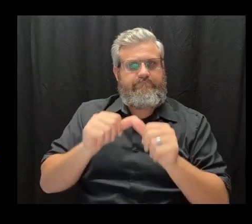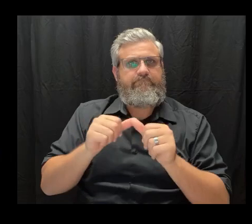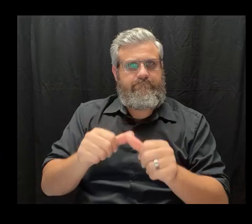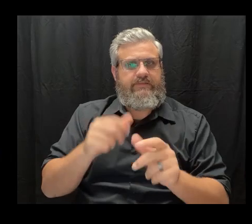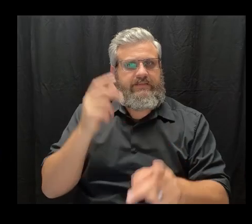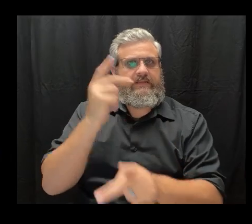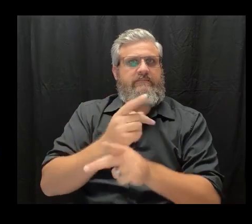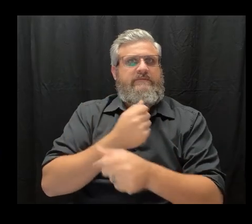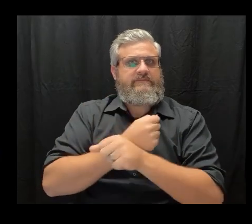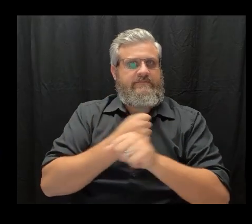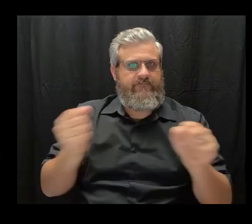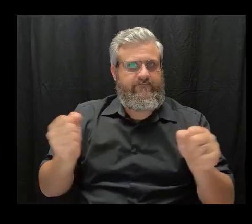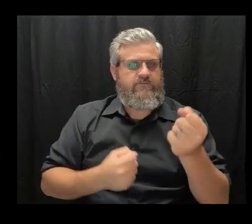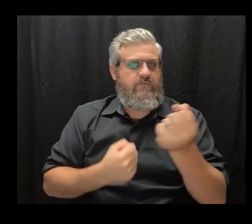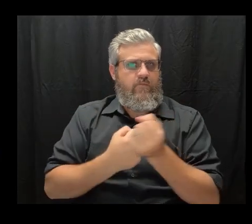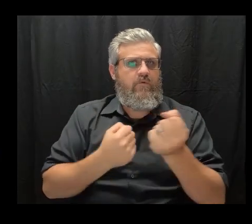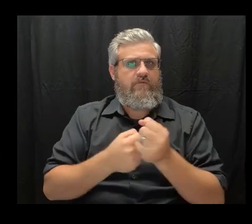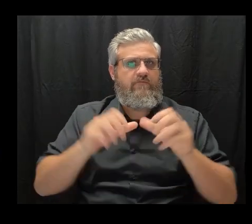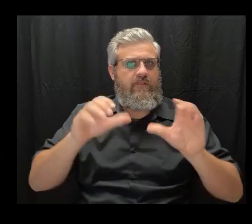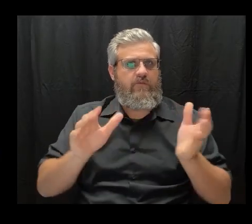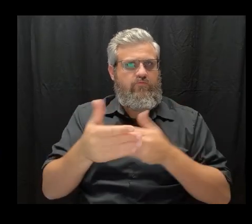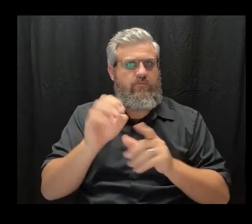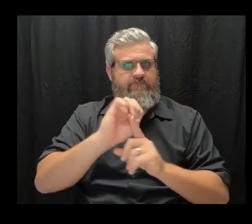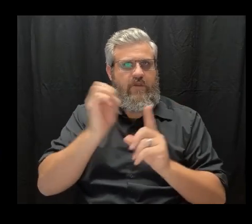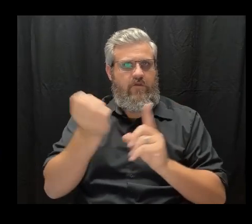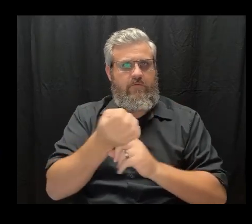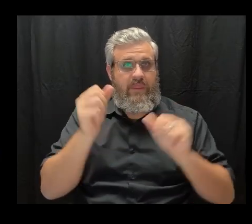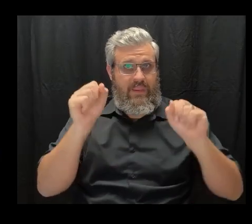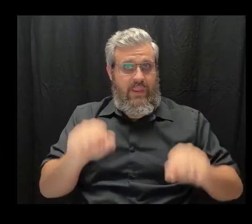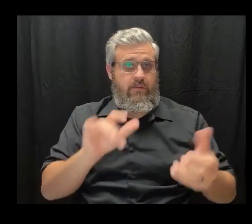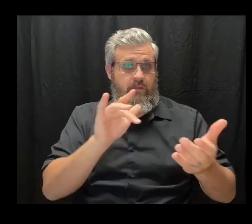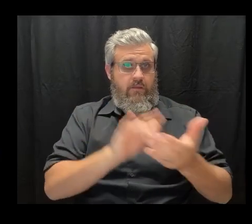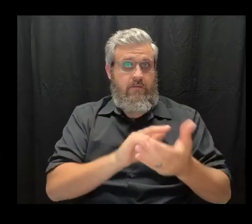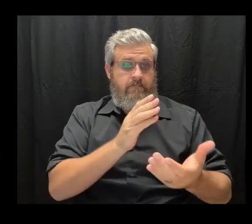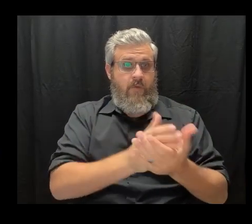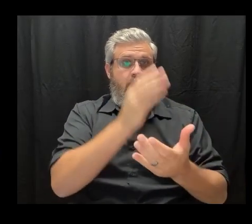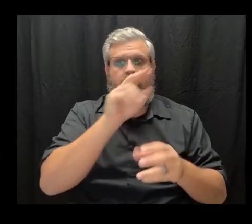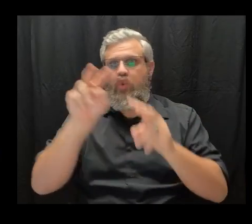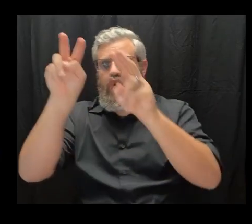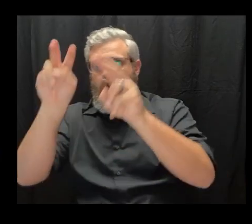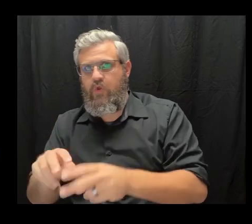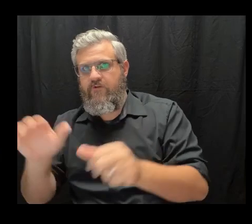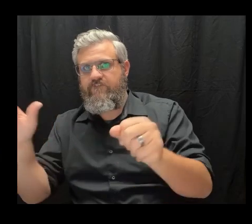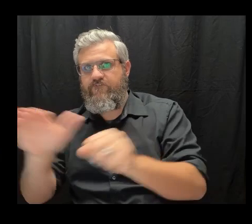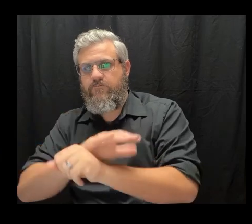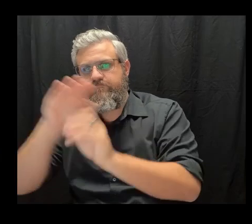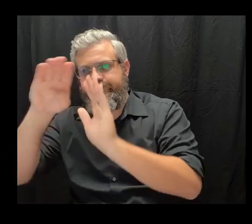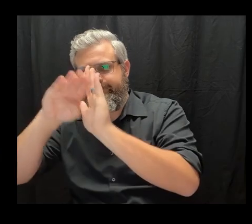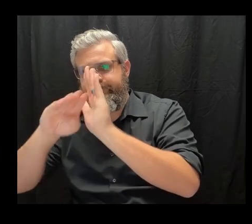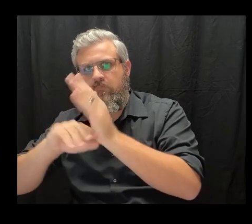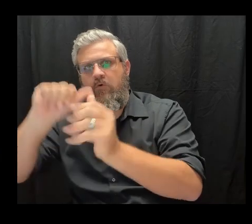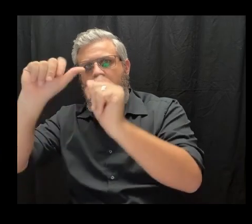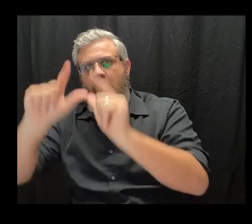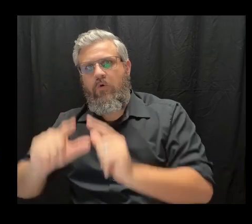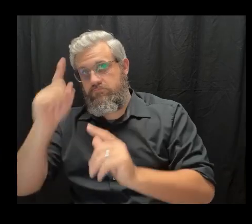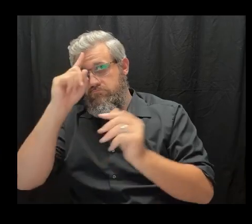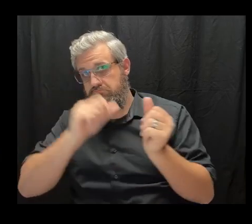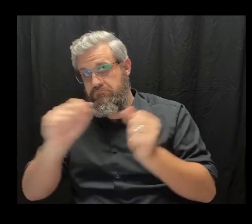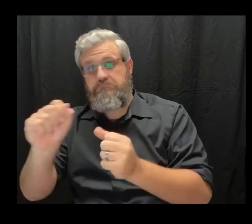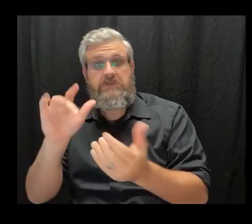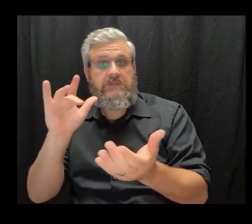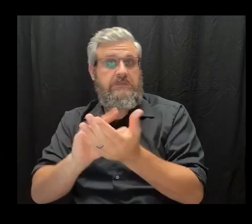environment. You can pause this video to access a full list of strategies by scanning the QR code or using the link